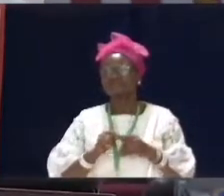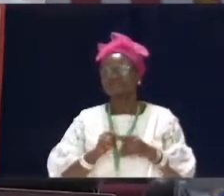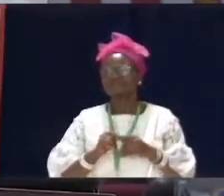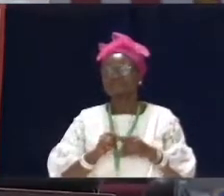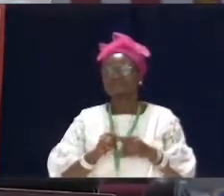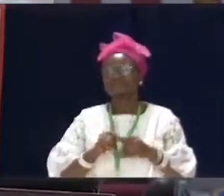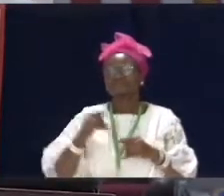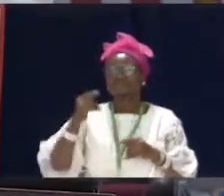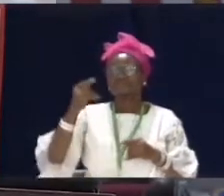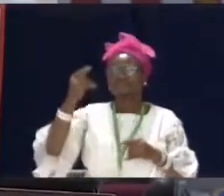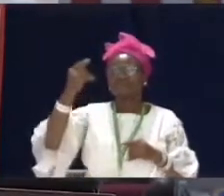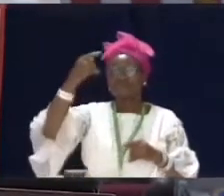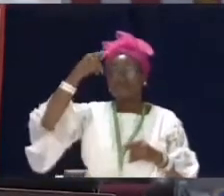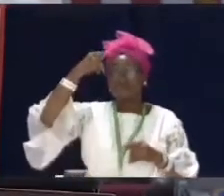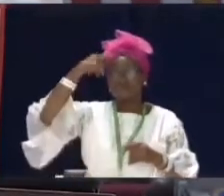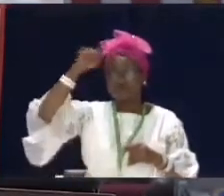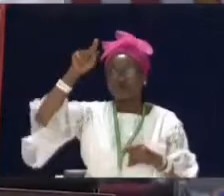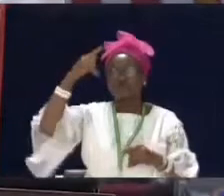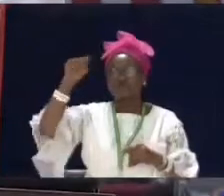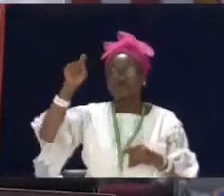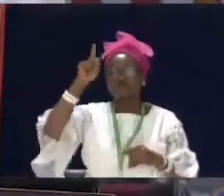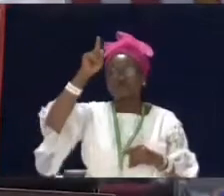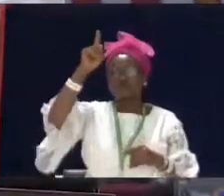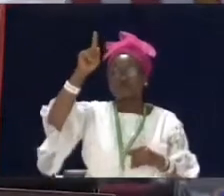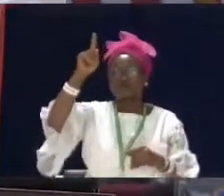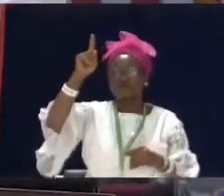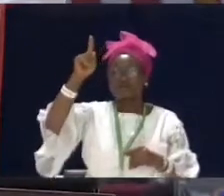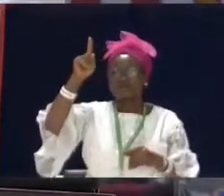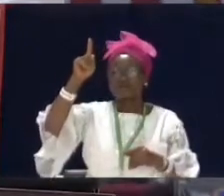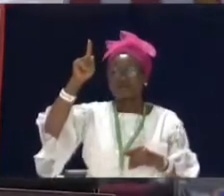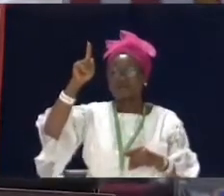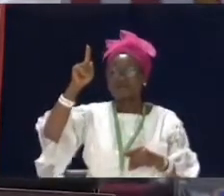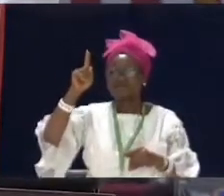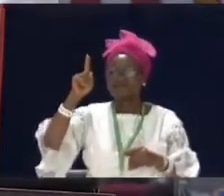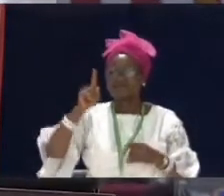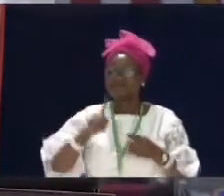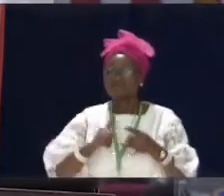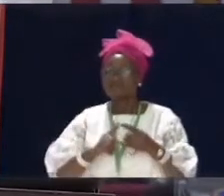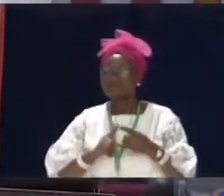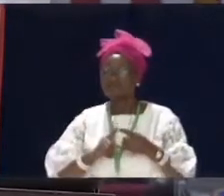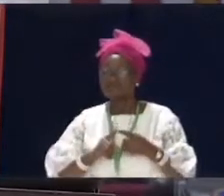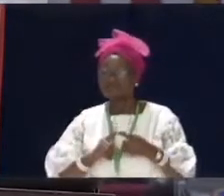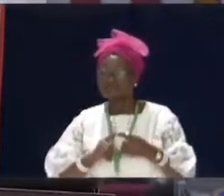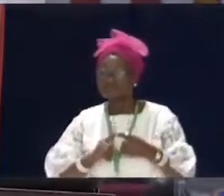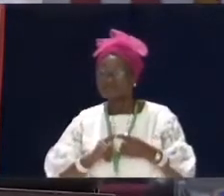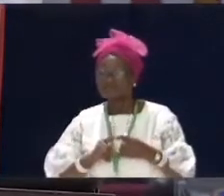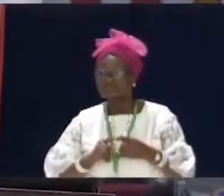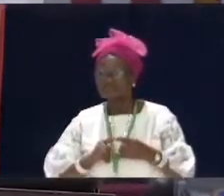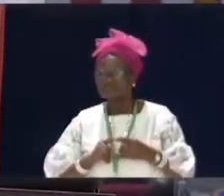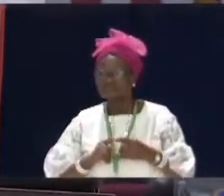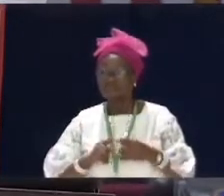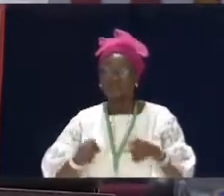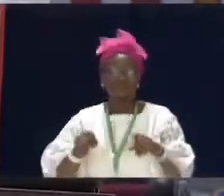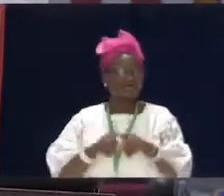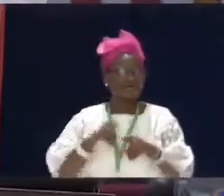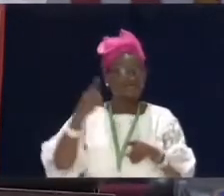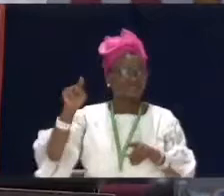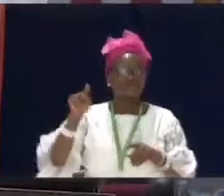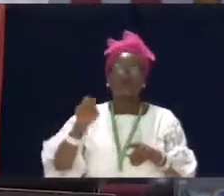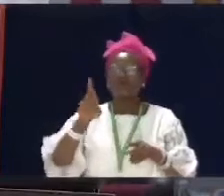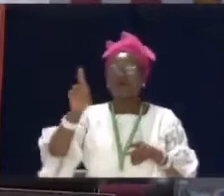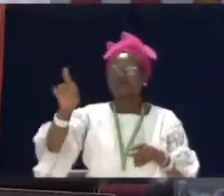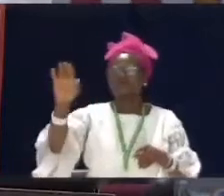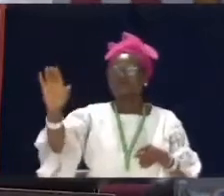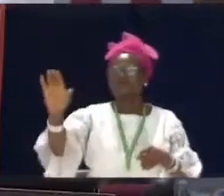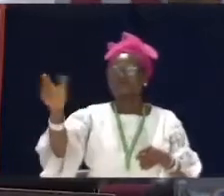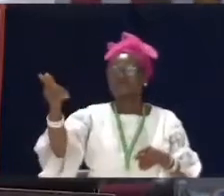for the world. We'll say one or two things. As for the Redeemed Christian Church of